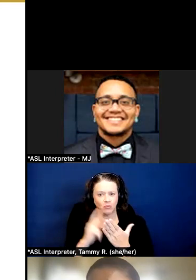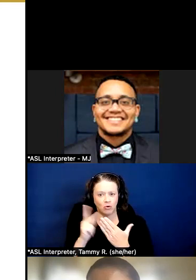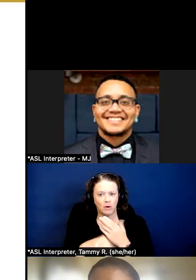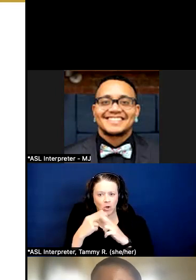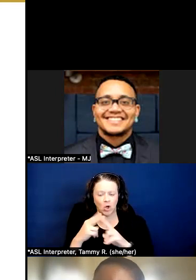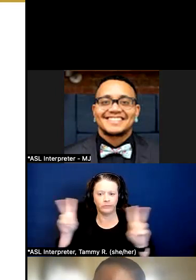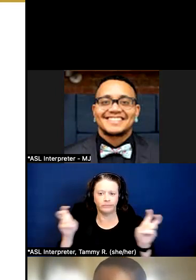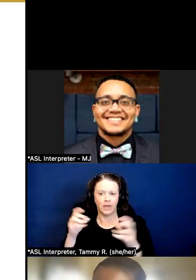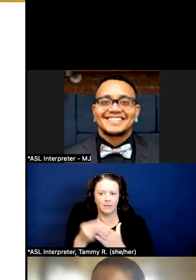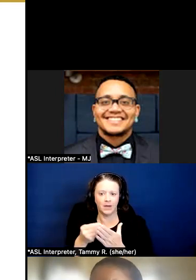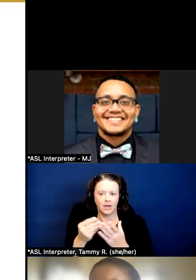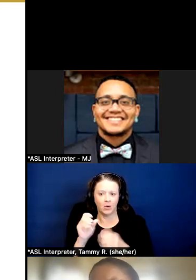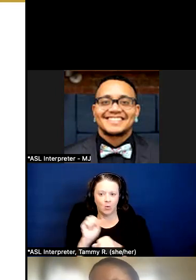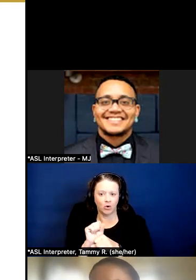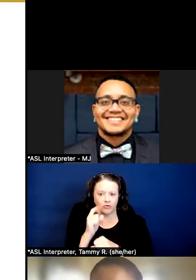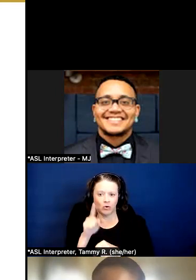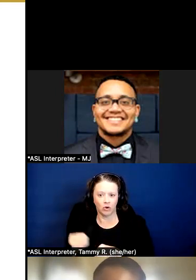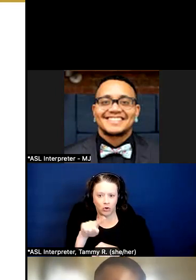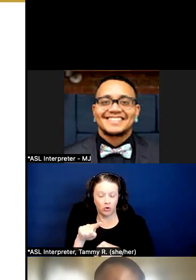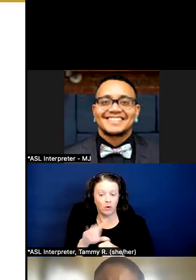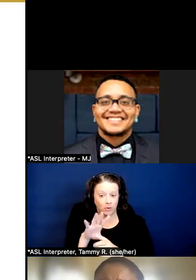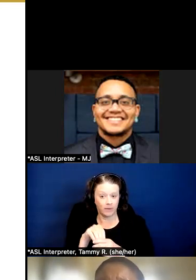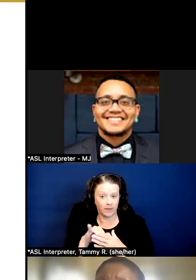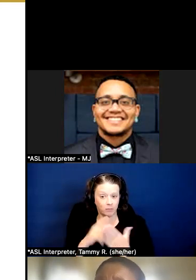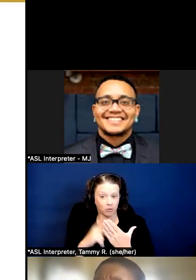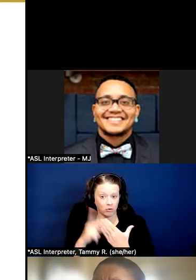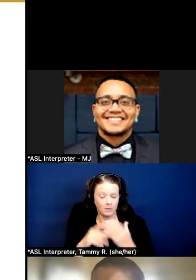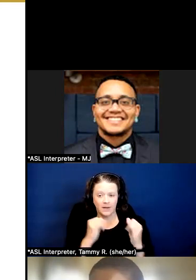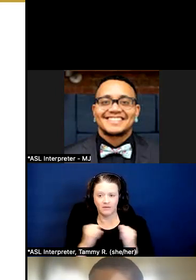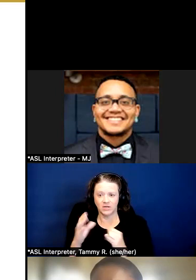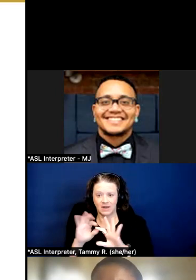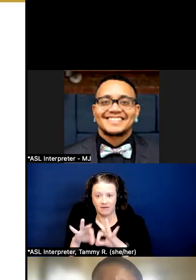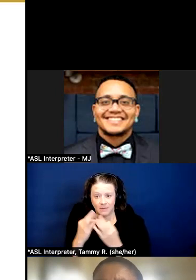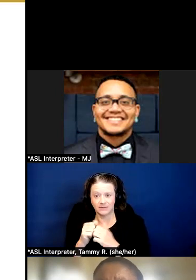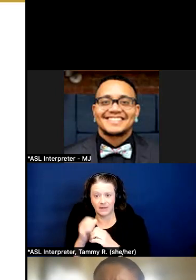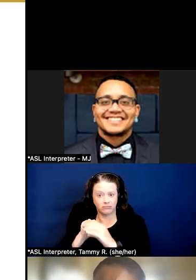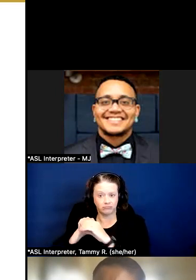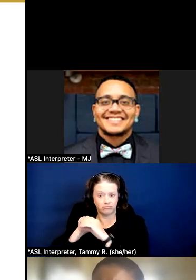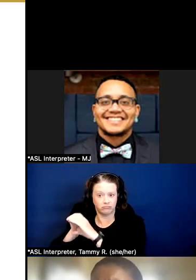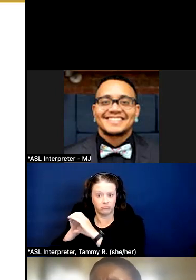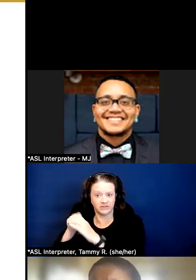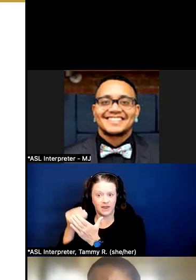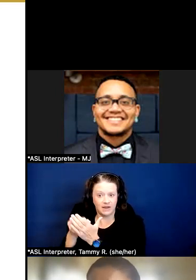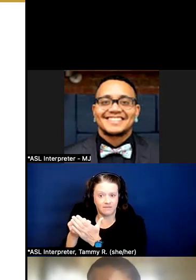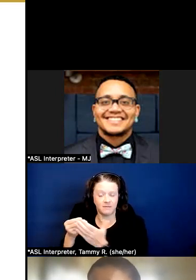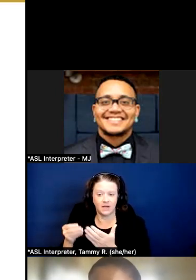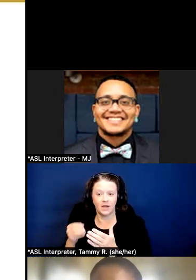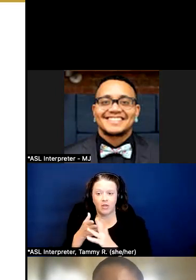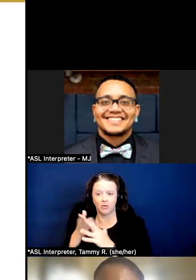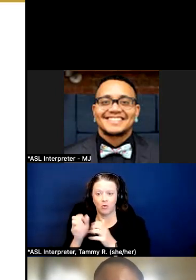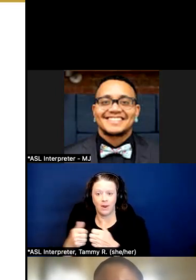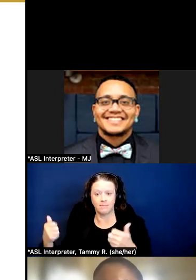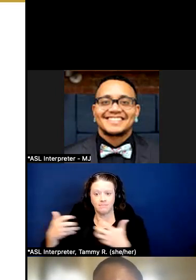that program, individuals and families can actually save money through a matched savings